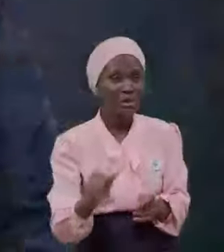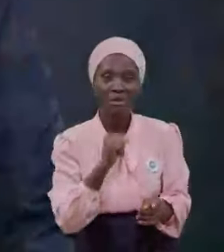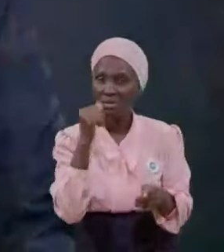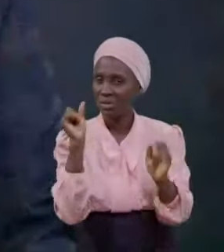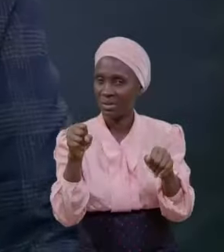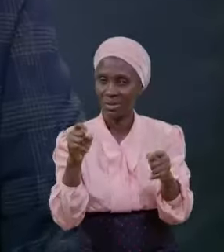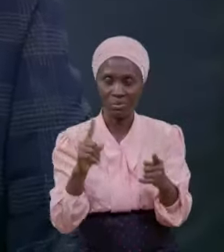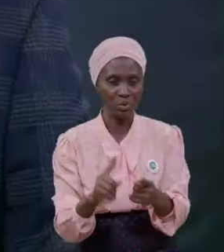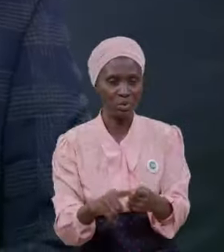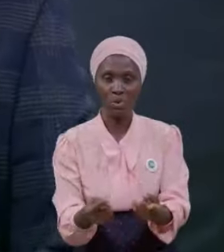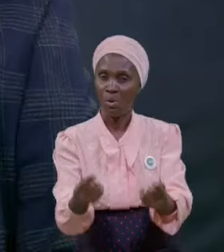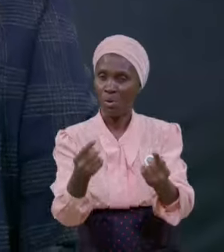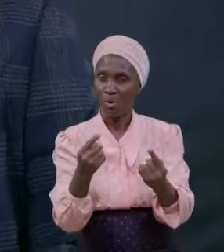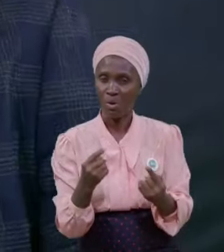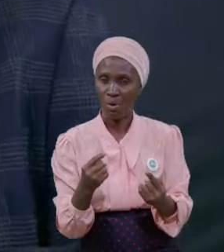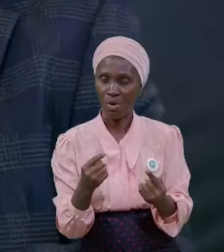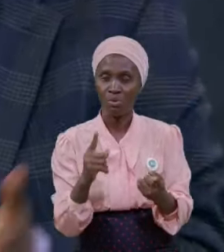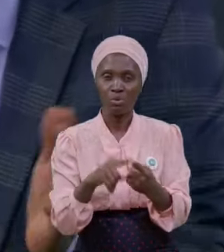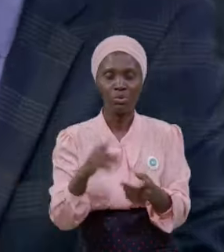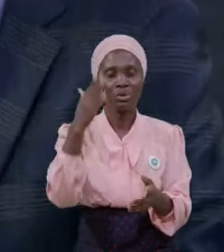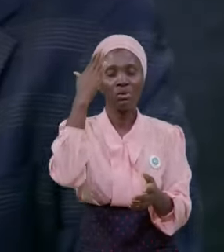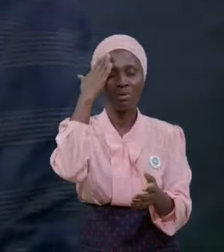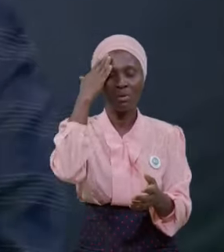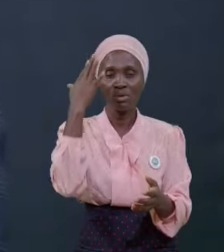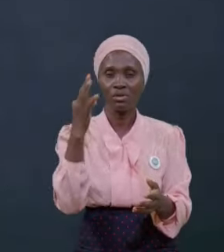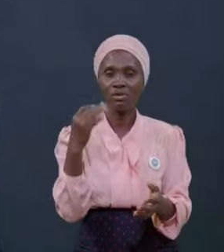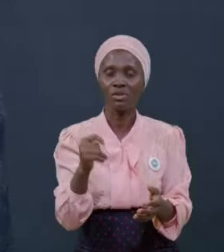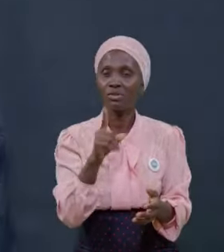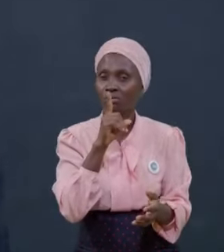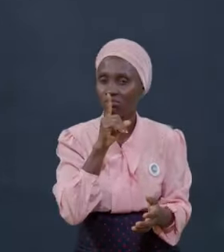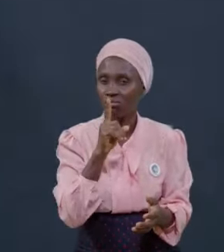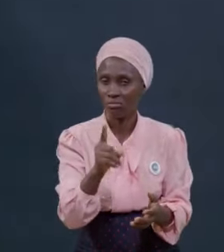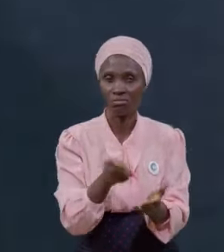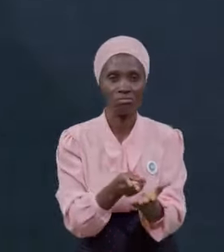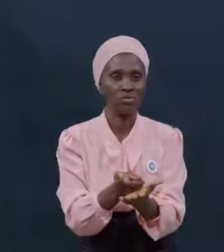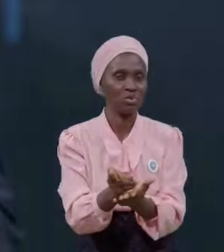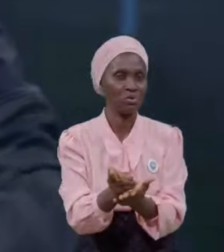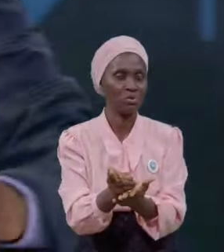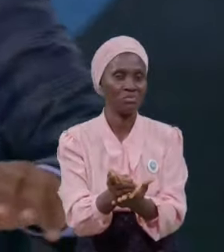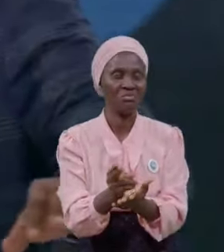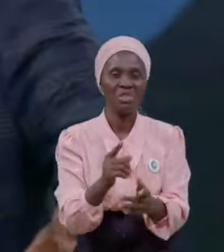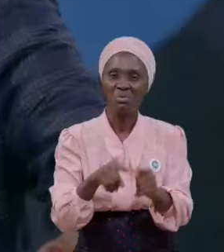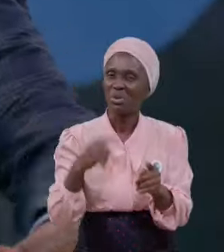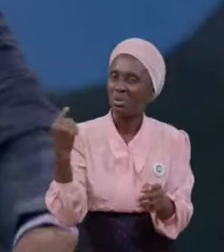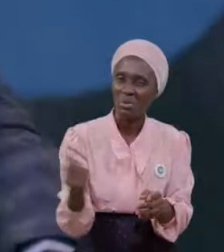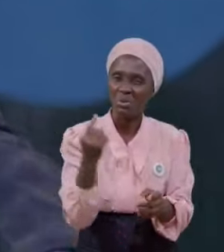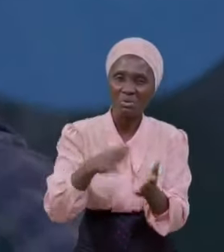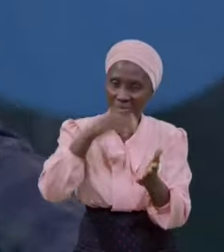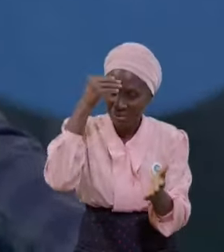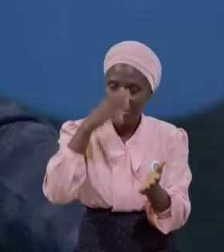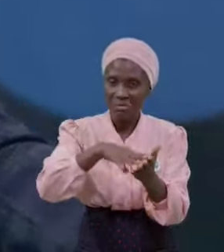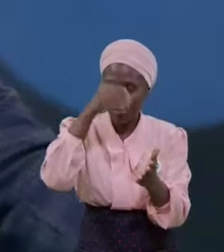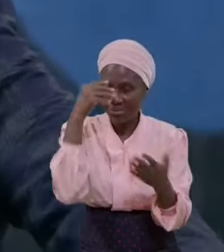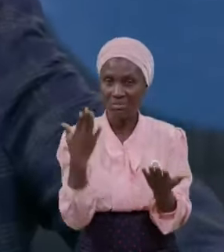the knowledge of the truth. Ever learning, ever learning. Almost a Christian.